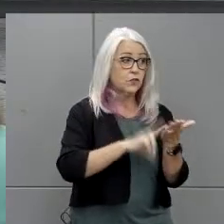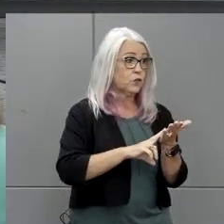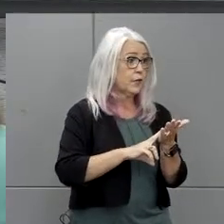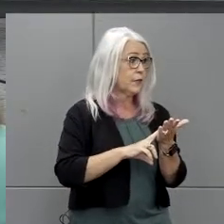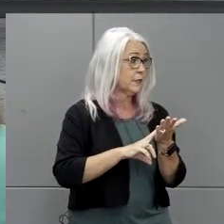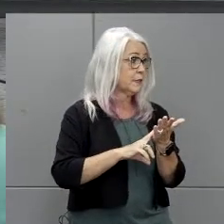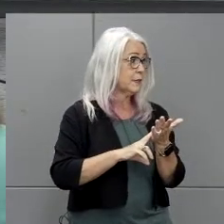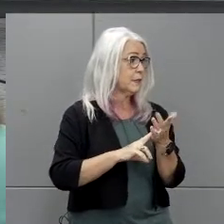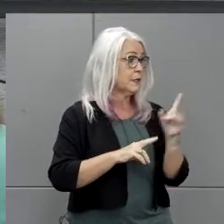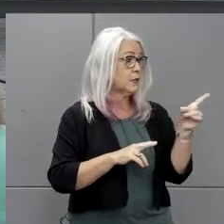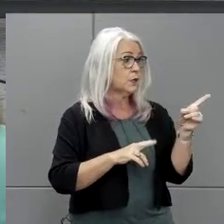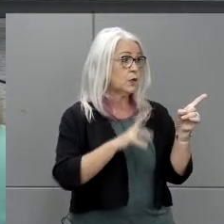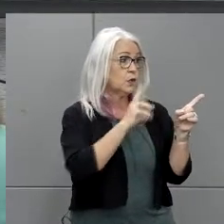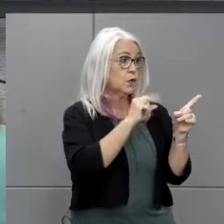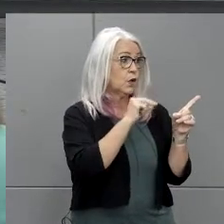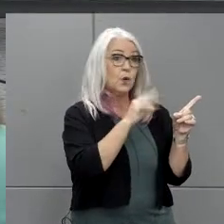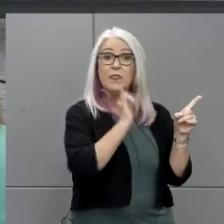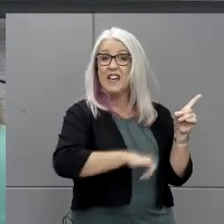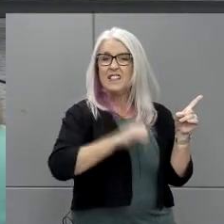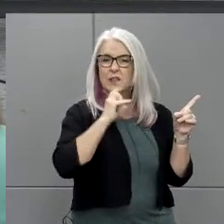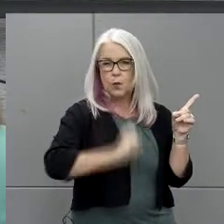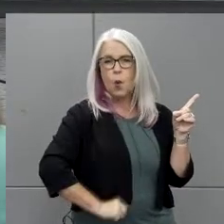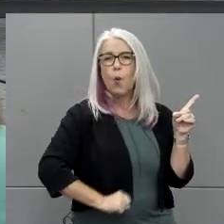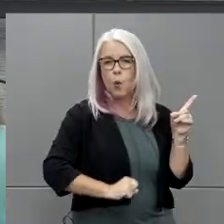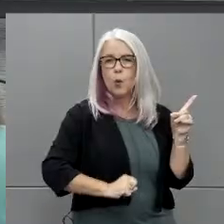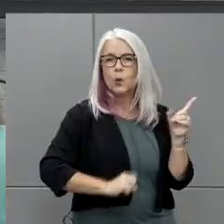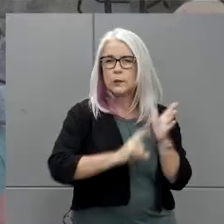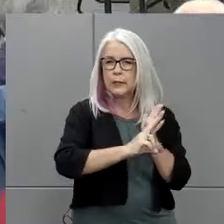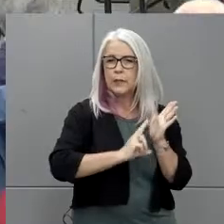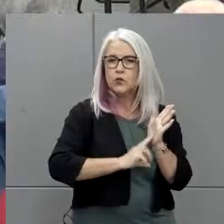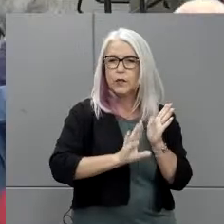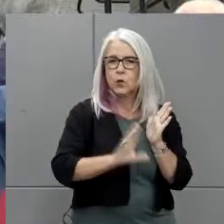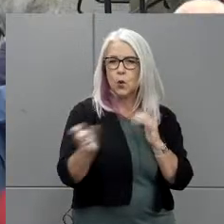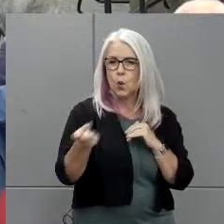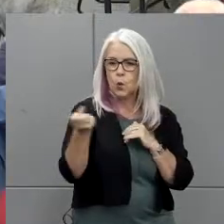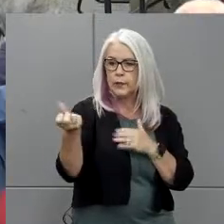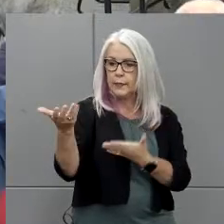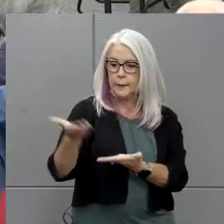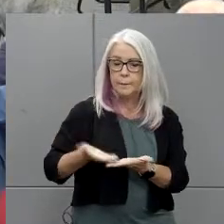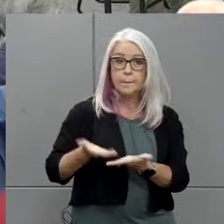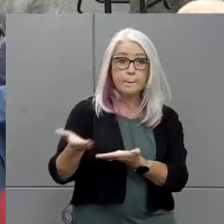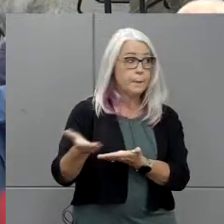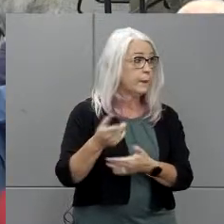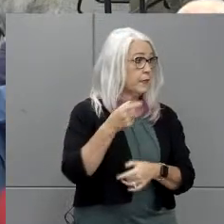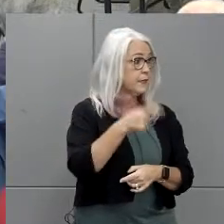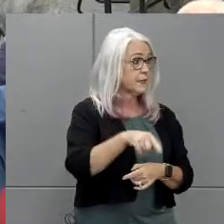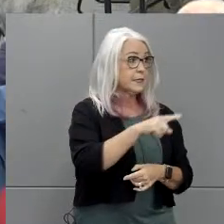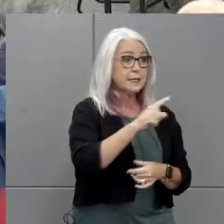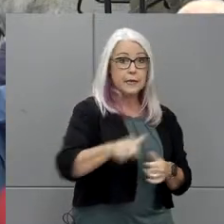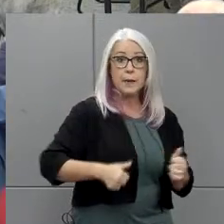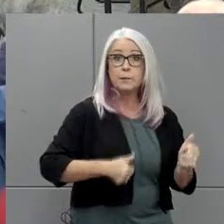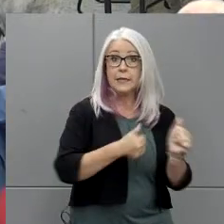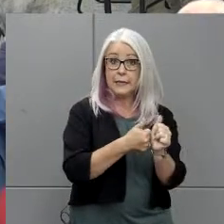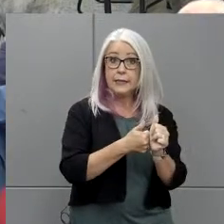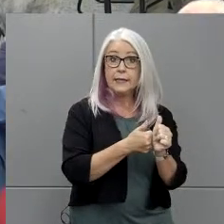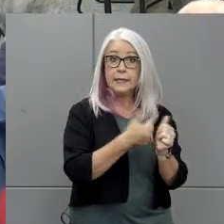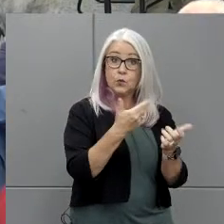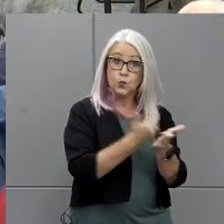No, that's the old version that you're holding there, the updated version. Is this the updated? Yes.